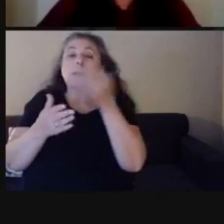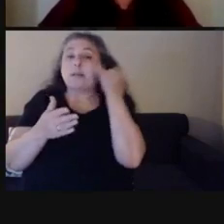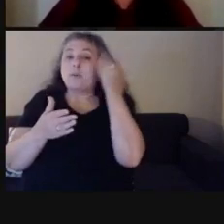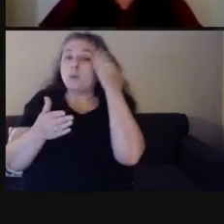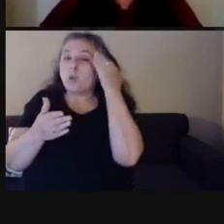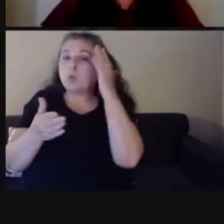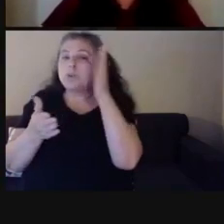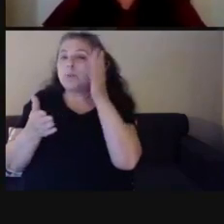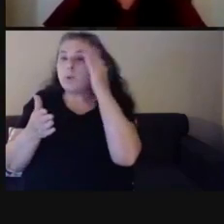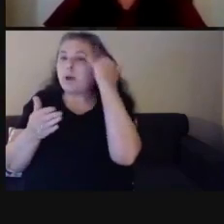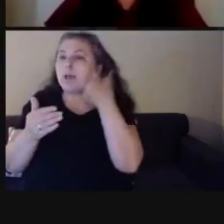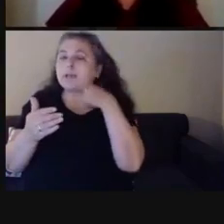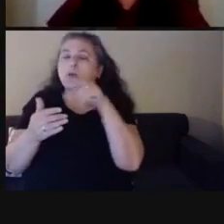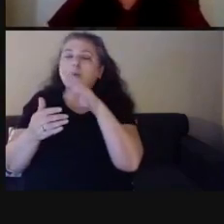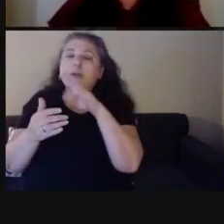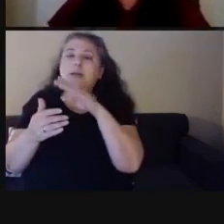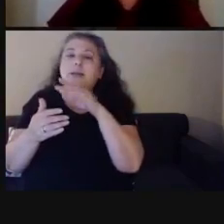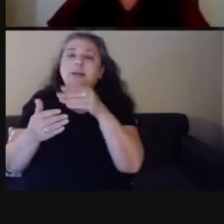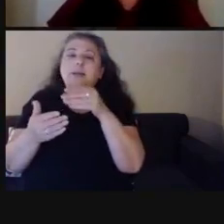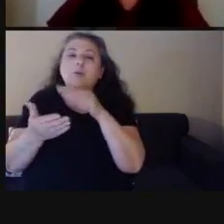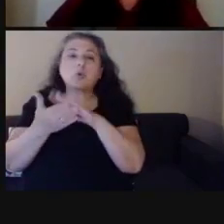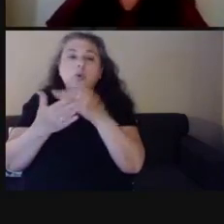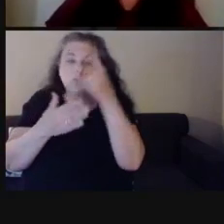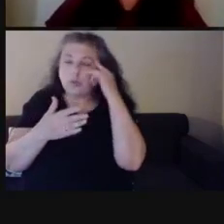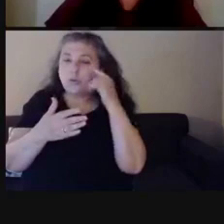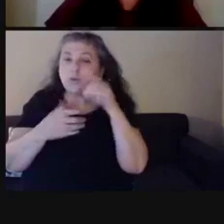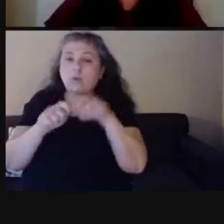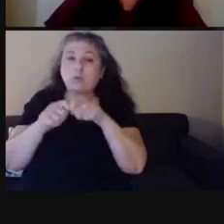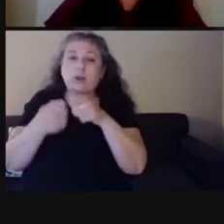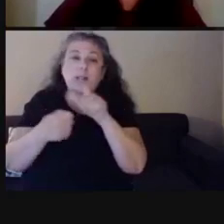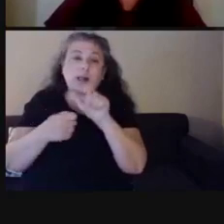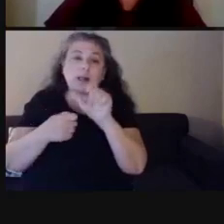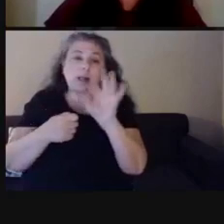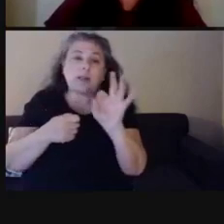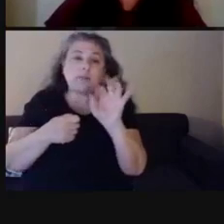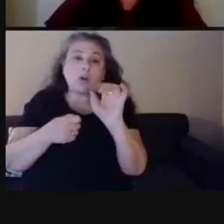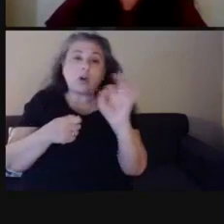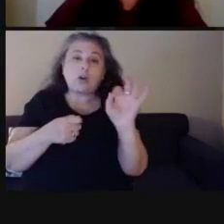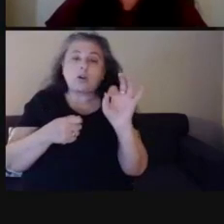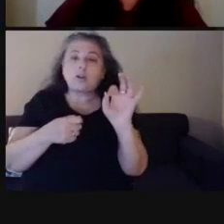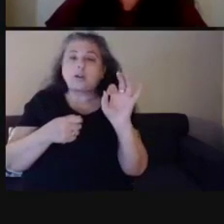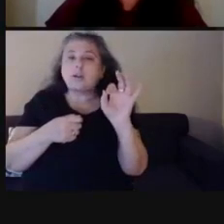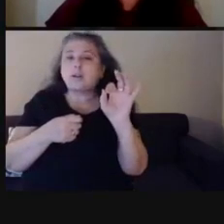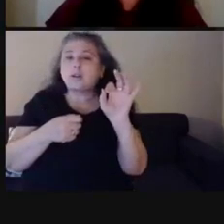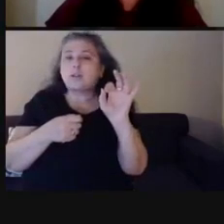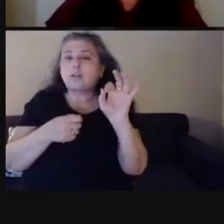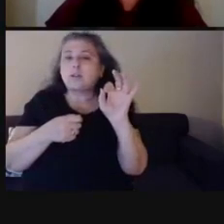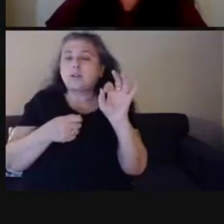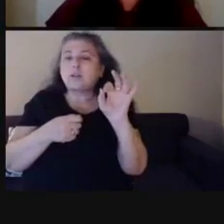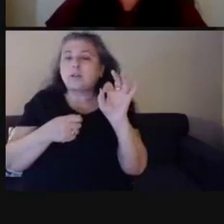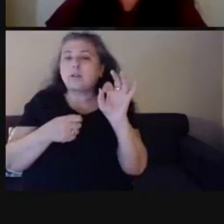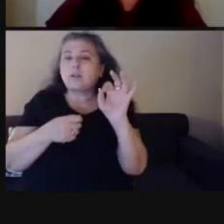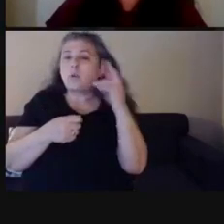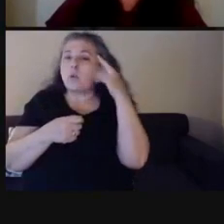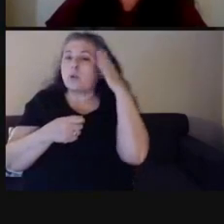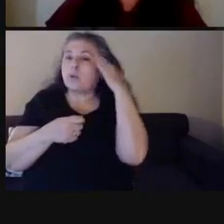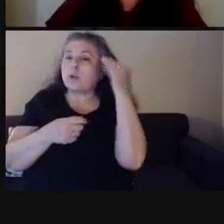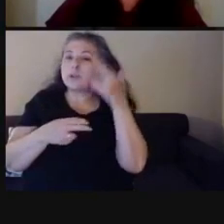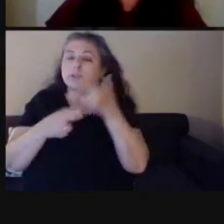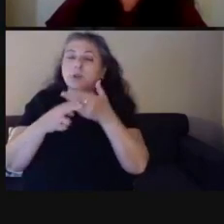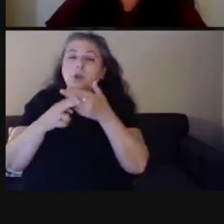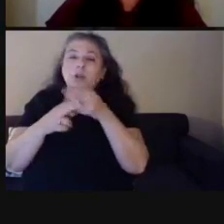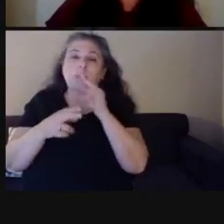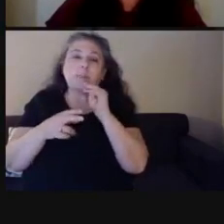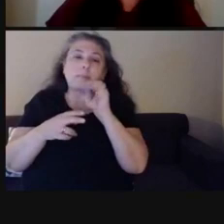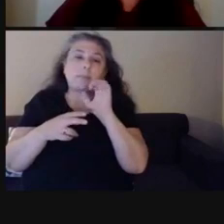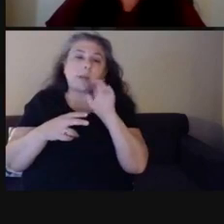And if you break a leaf off, so the the reason why it's called milkweed is if you